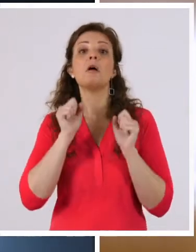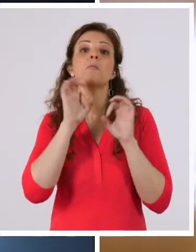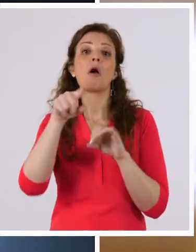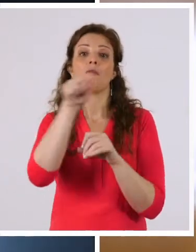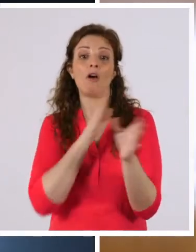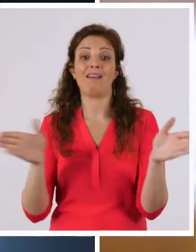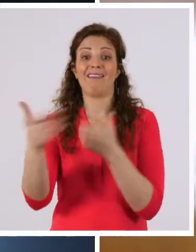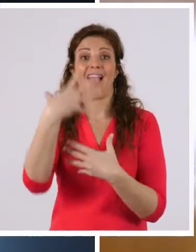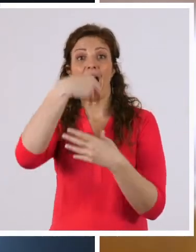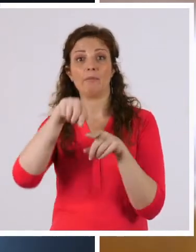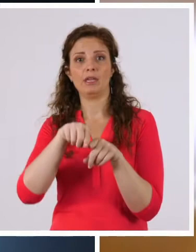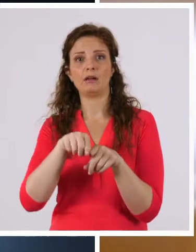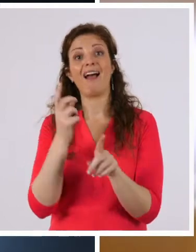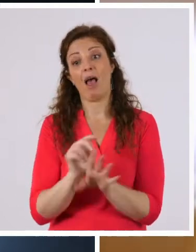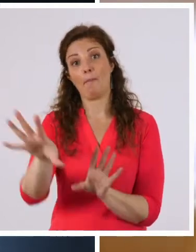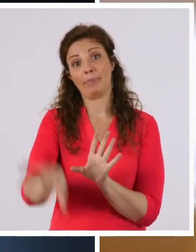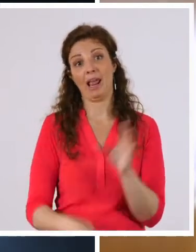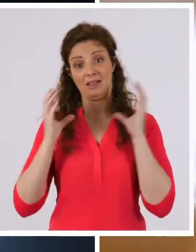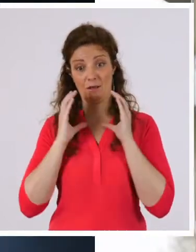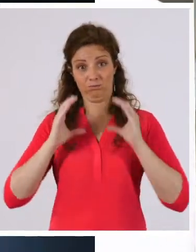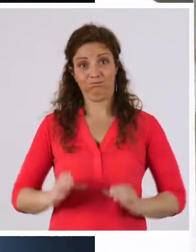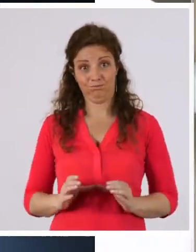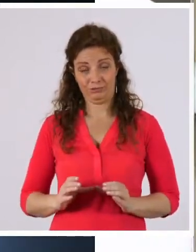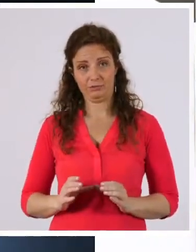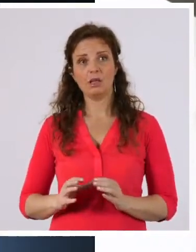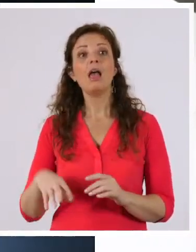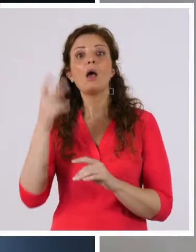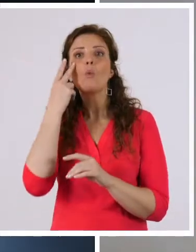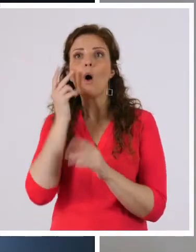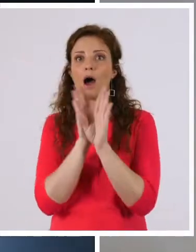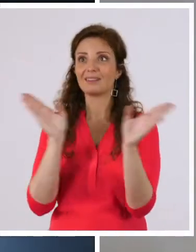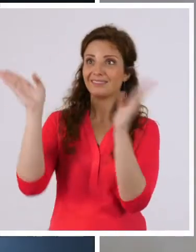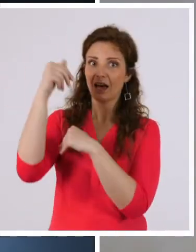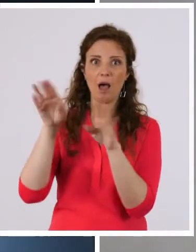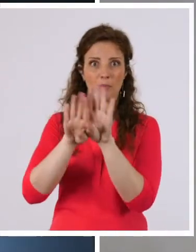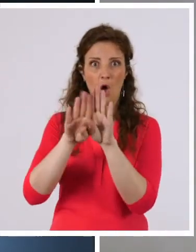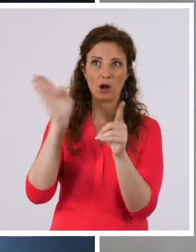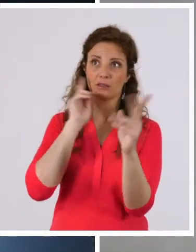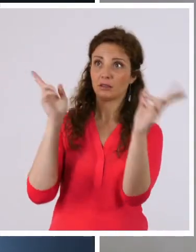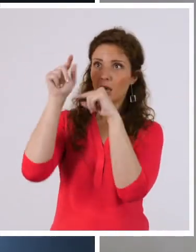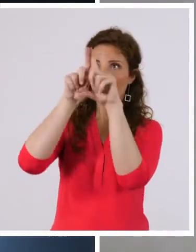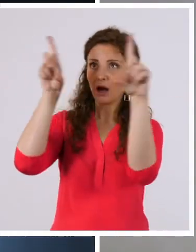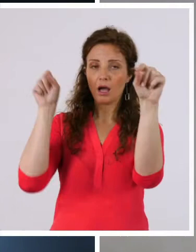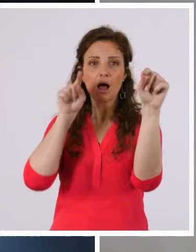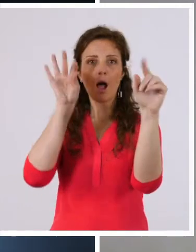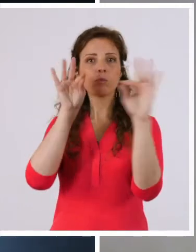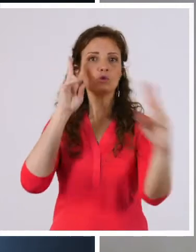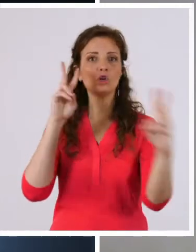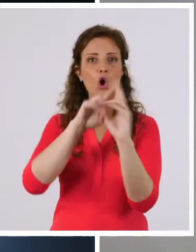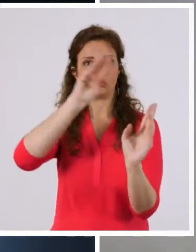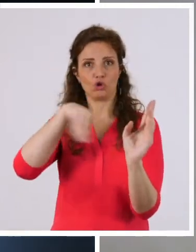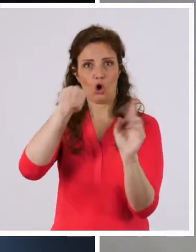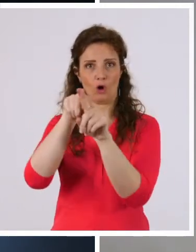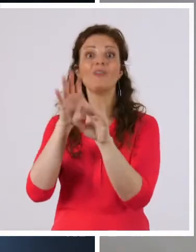If you're in the cabin, take the life vest and read immediately the instructions on the back of the door, indicating